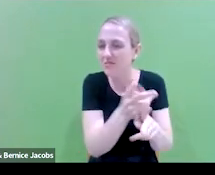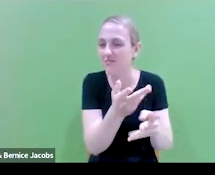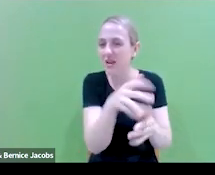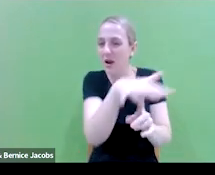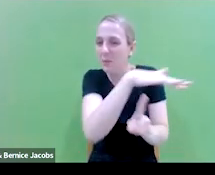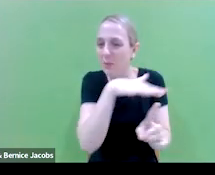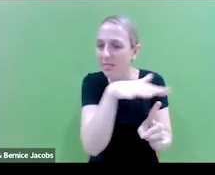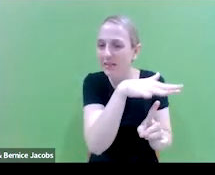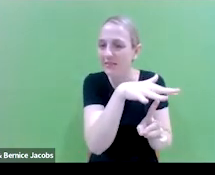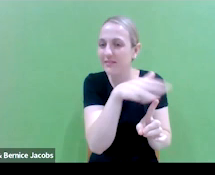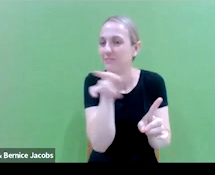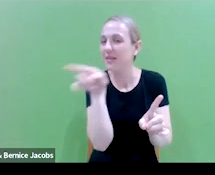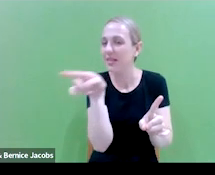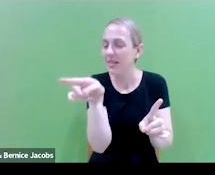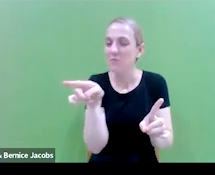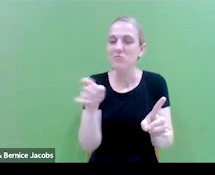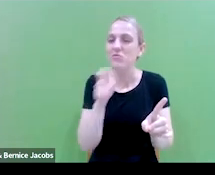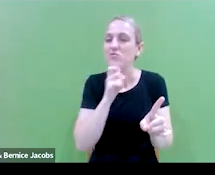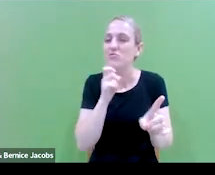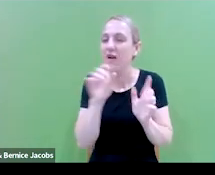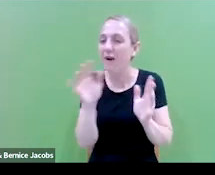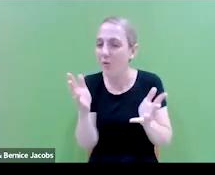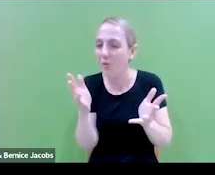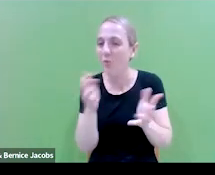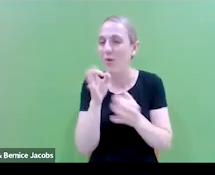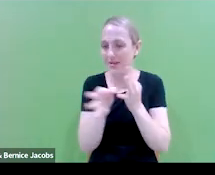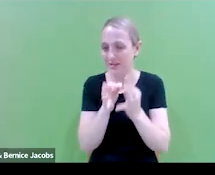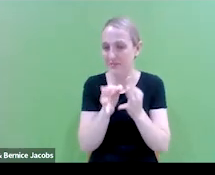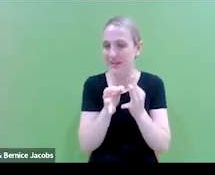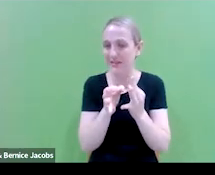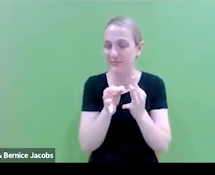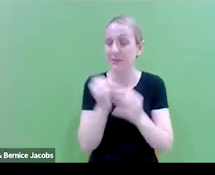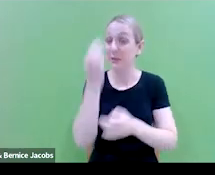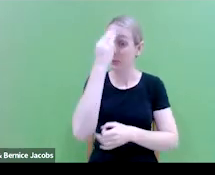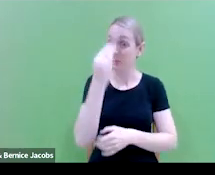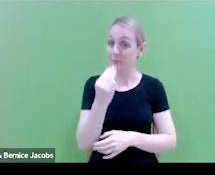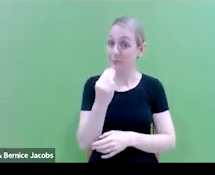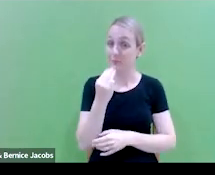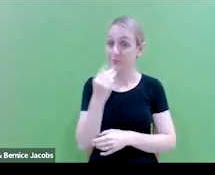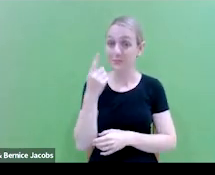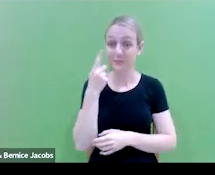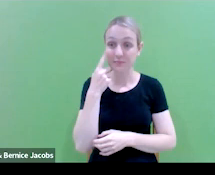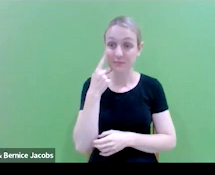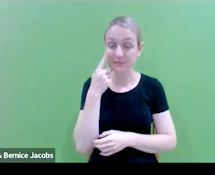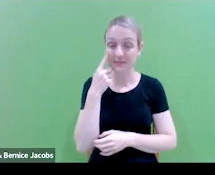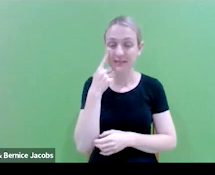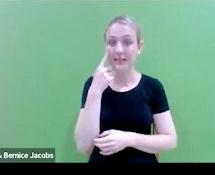be performing? So on the screen is a photo of